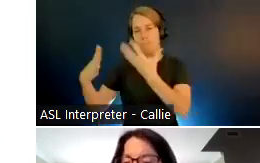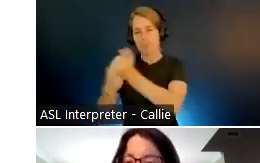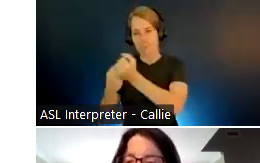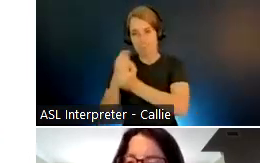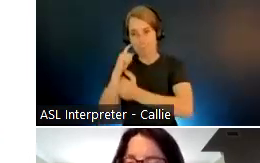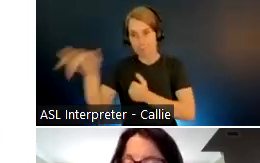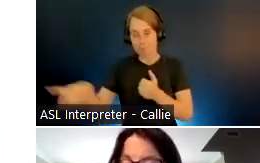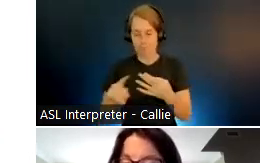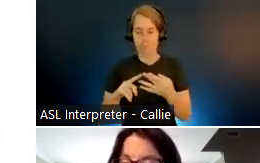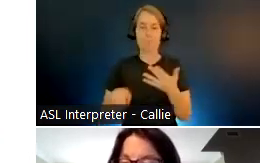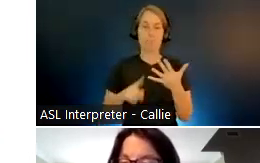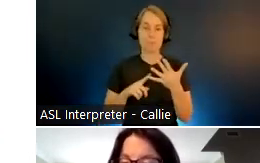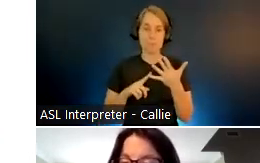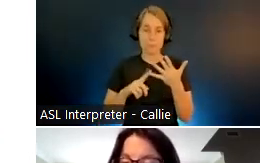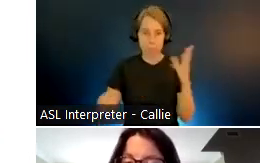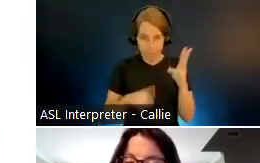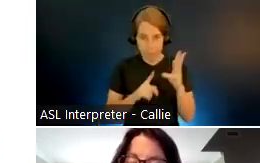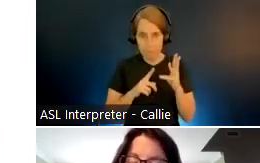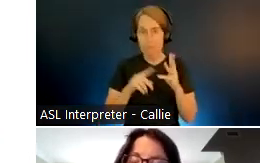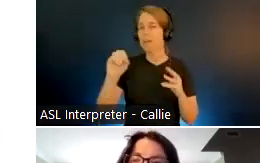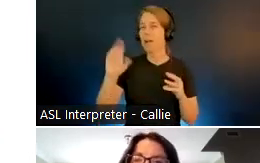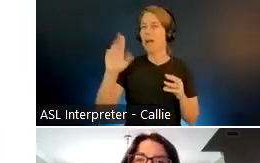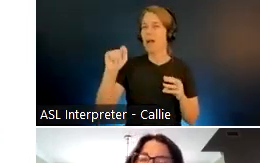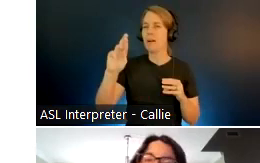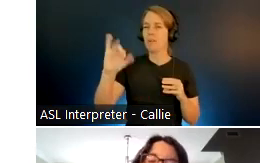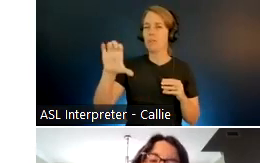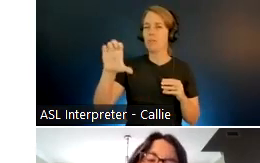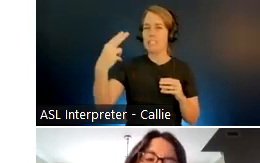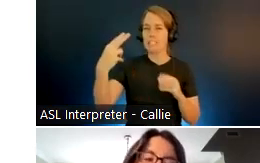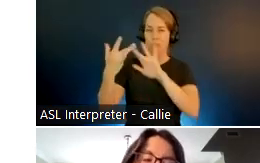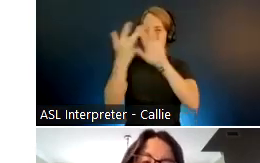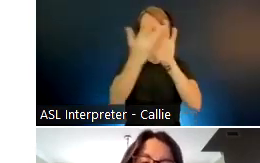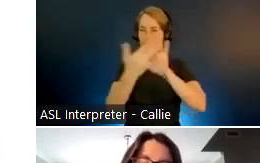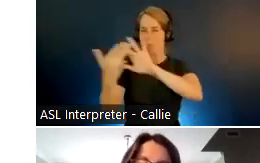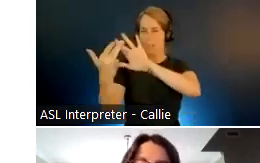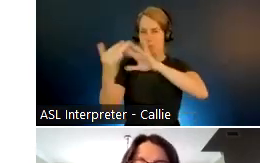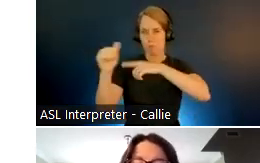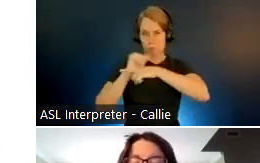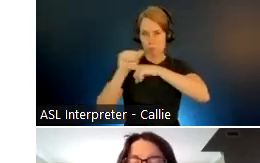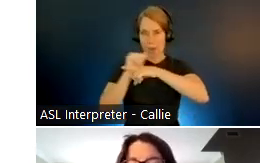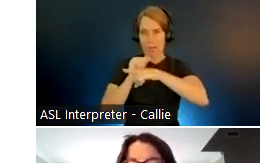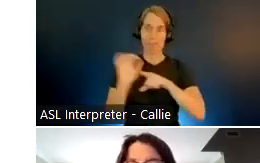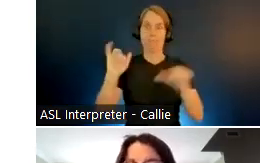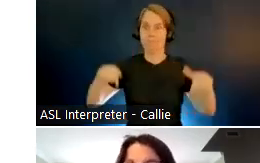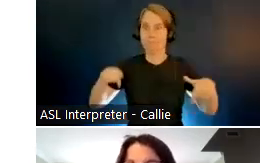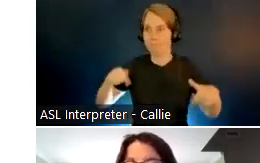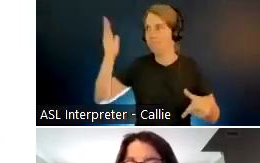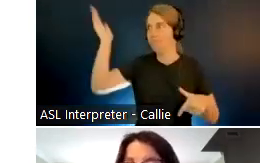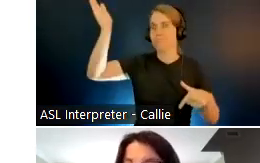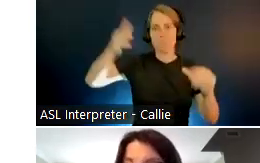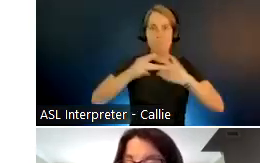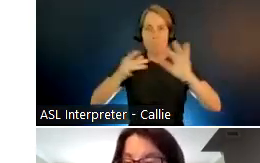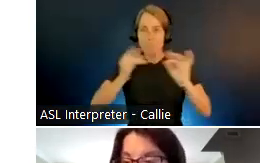is outreach, letting you know about our services, but then we also provide training to organizations on topics such